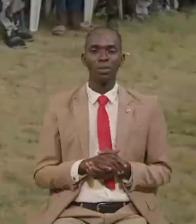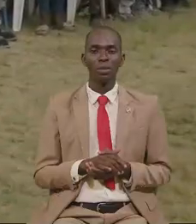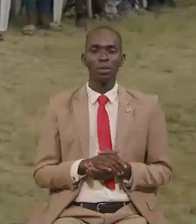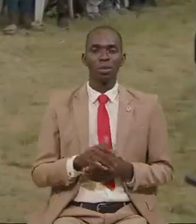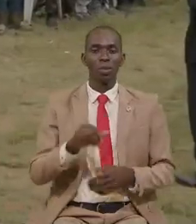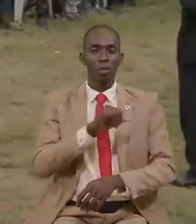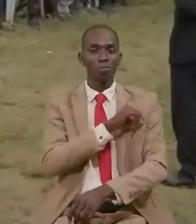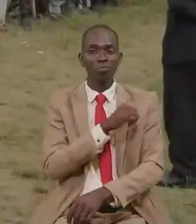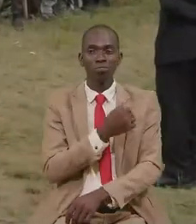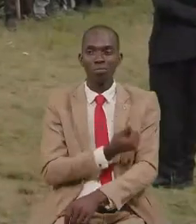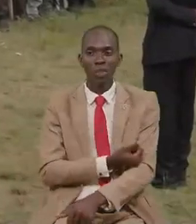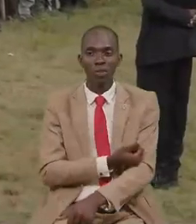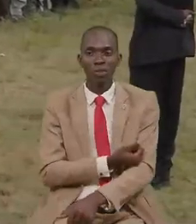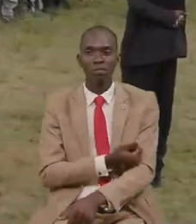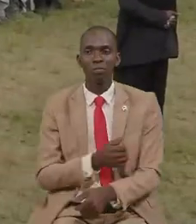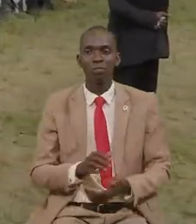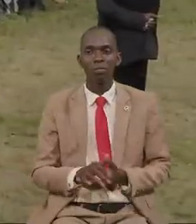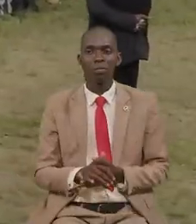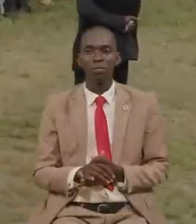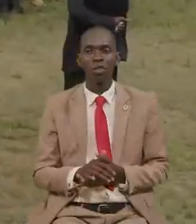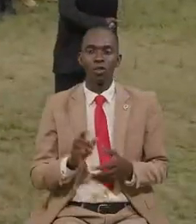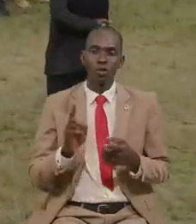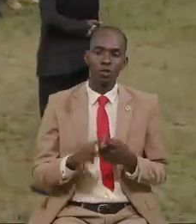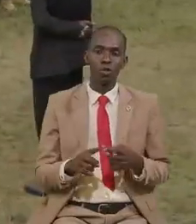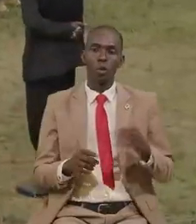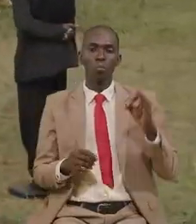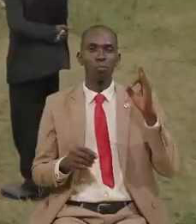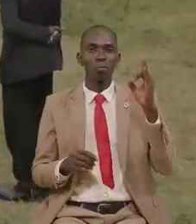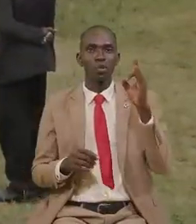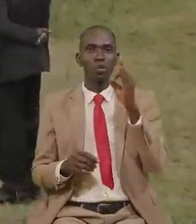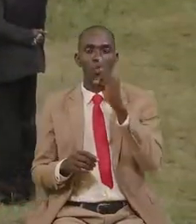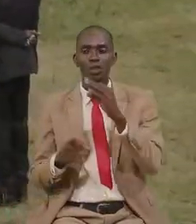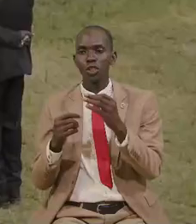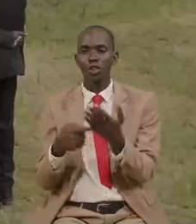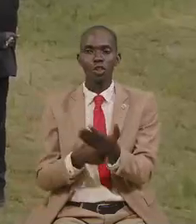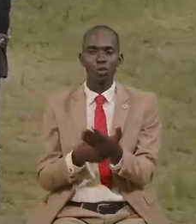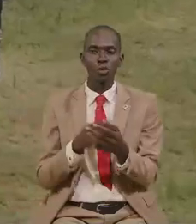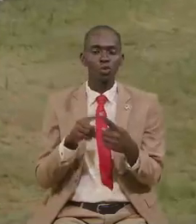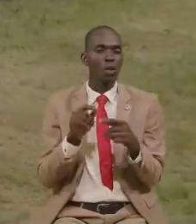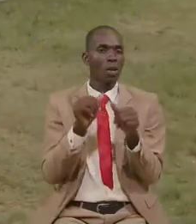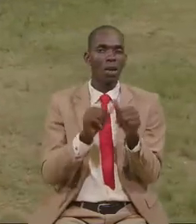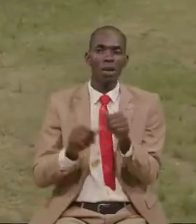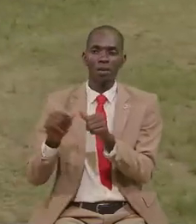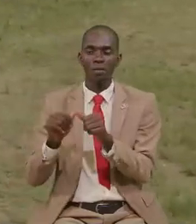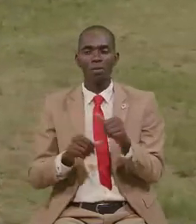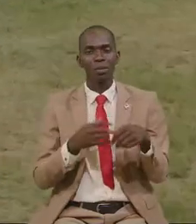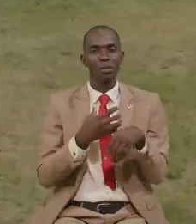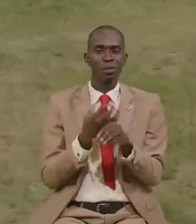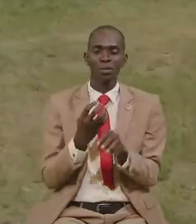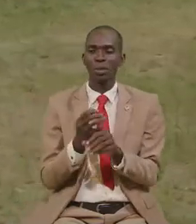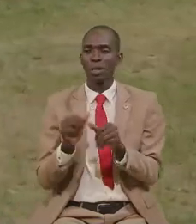Authorization to preach the gospel to every creature. To be